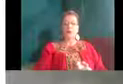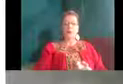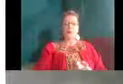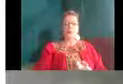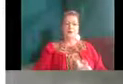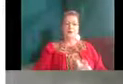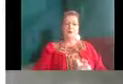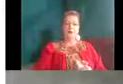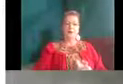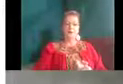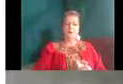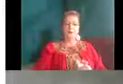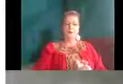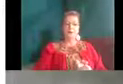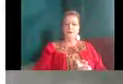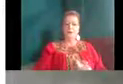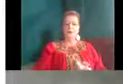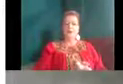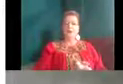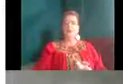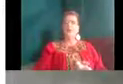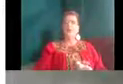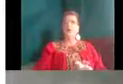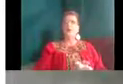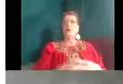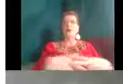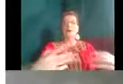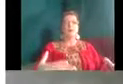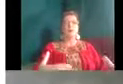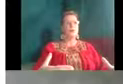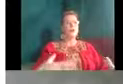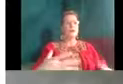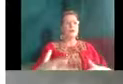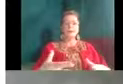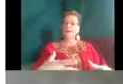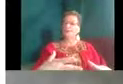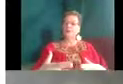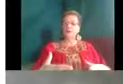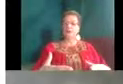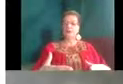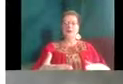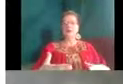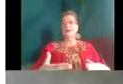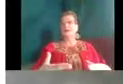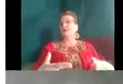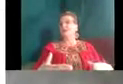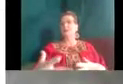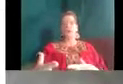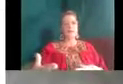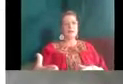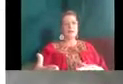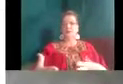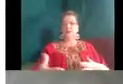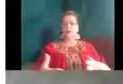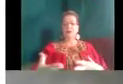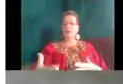always have to have a way to call for attention so I ask people you know what is it that you need do you just need to alert